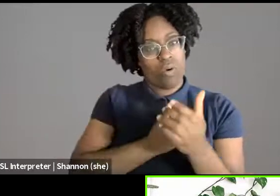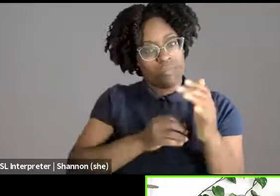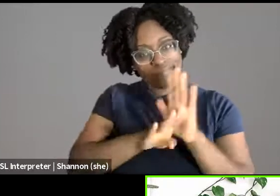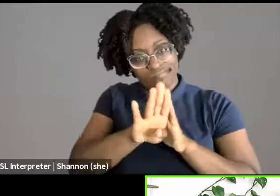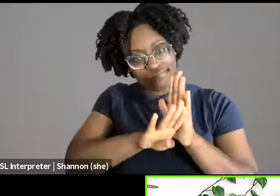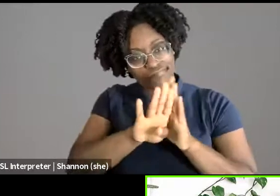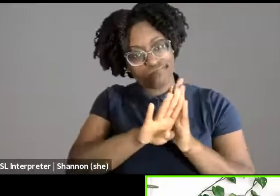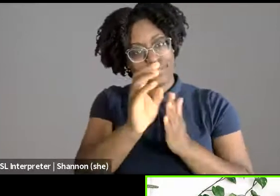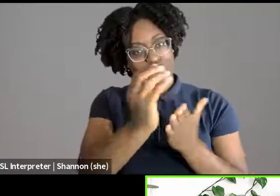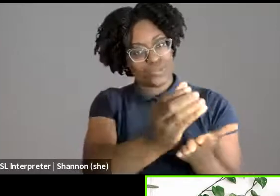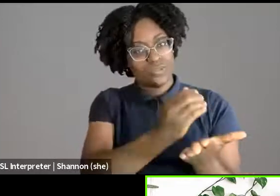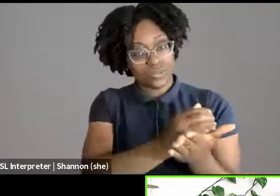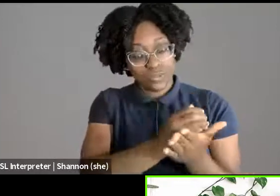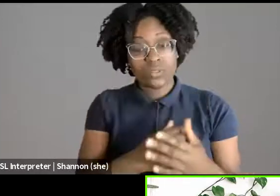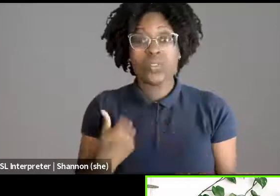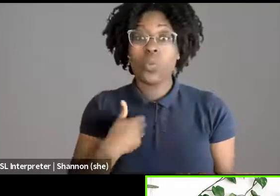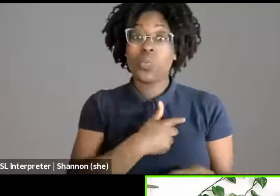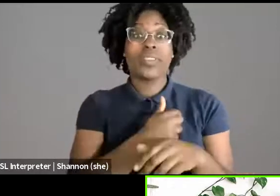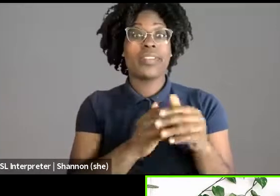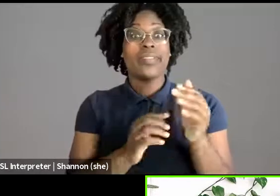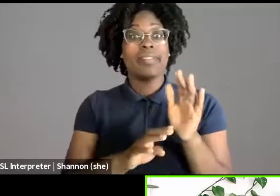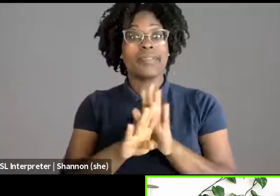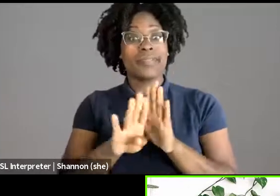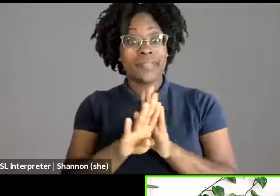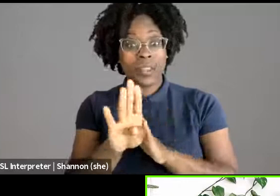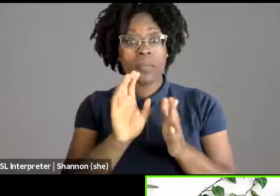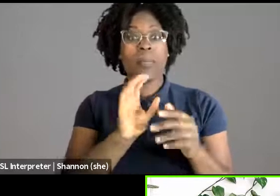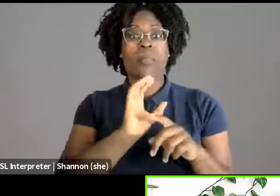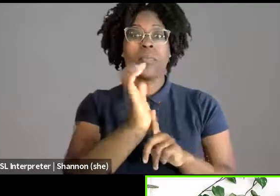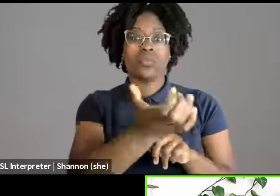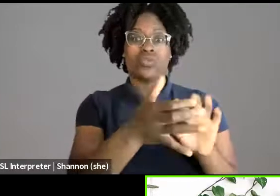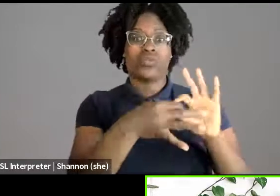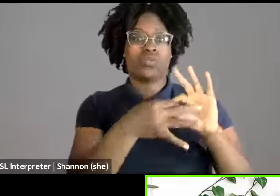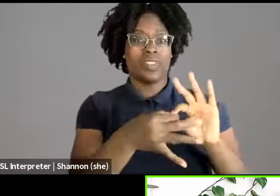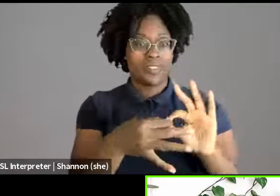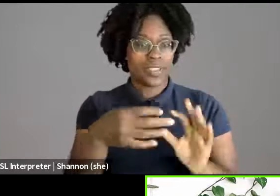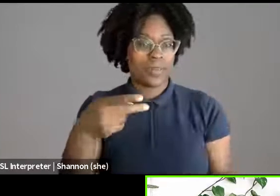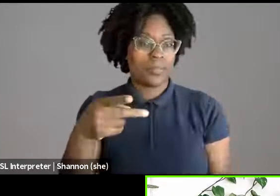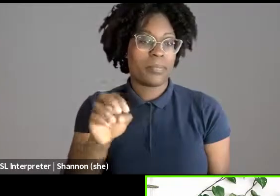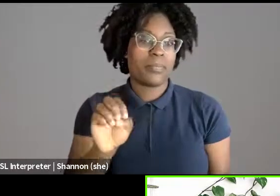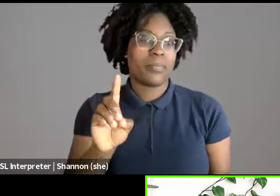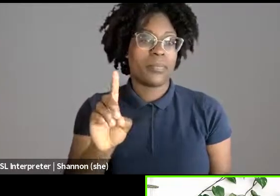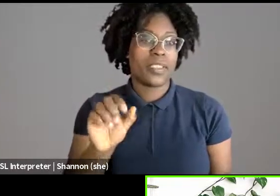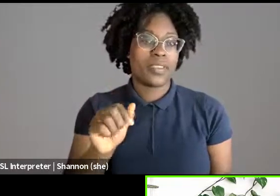pedagogical model for Native tribes. So as I mentioned, there's like